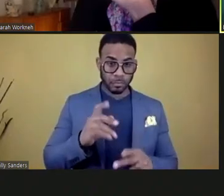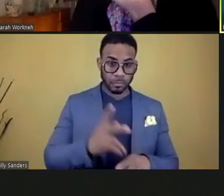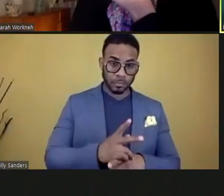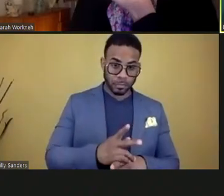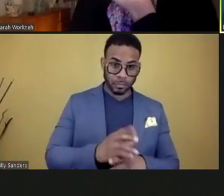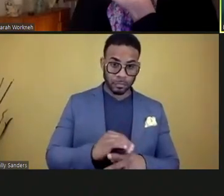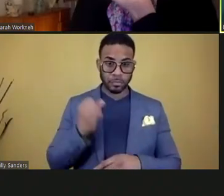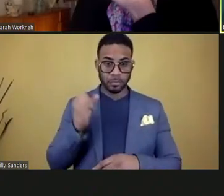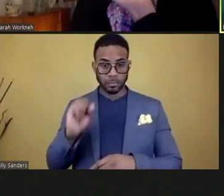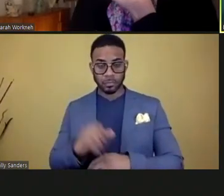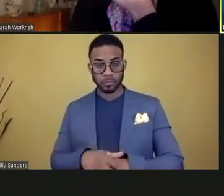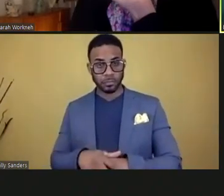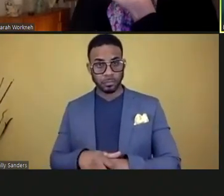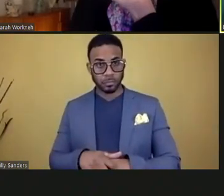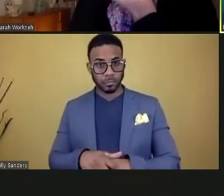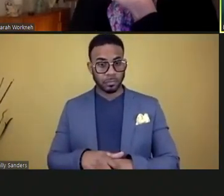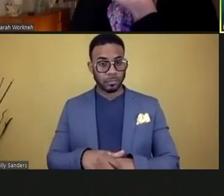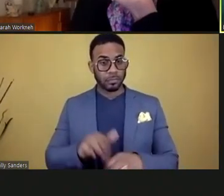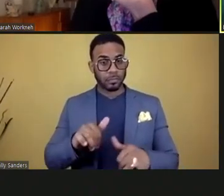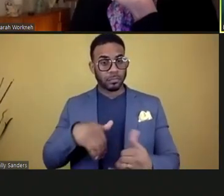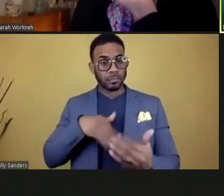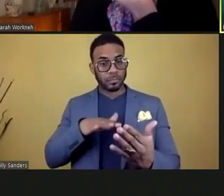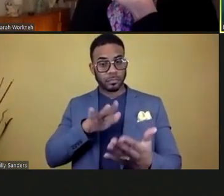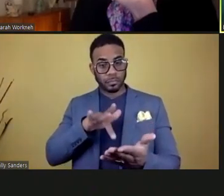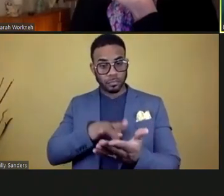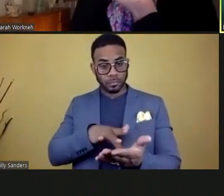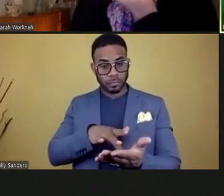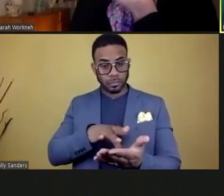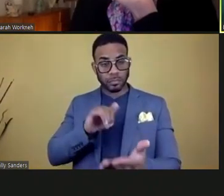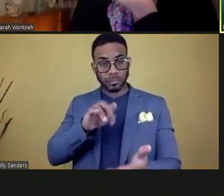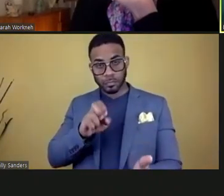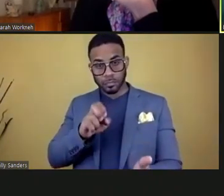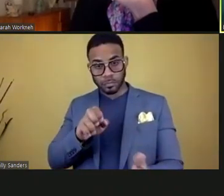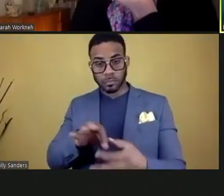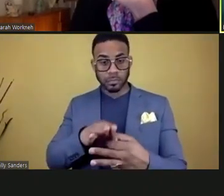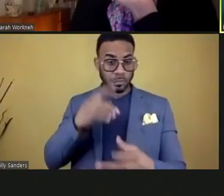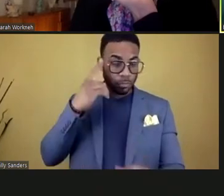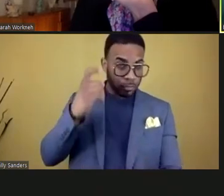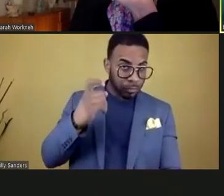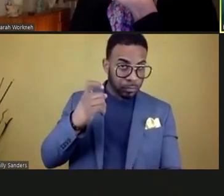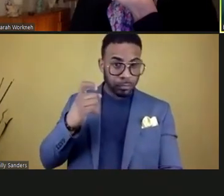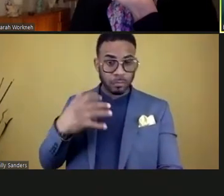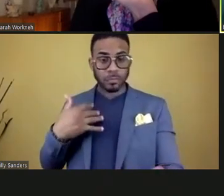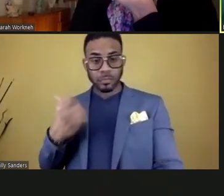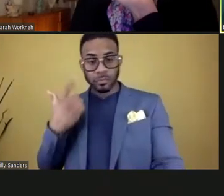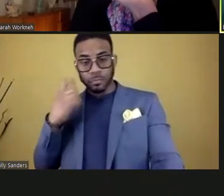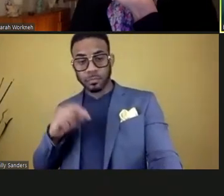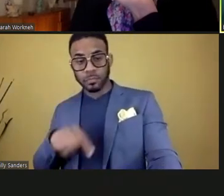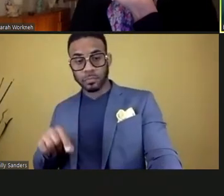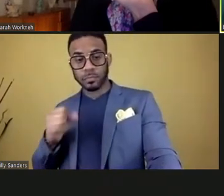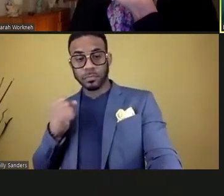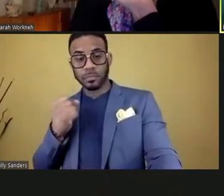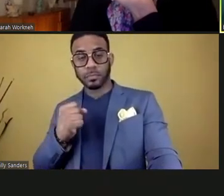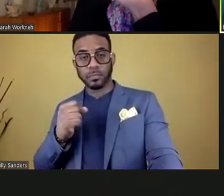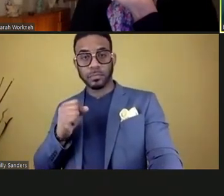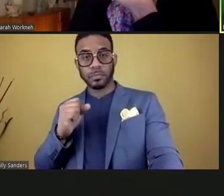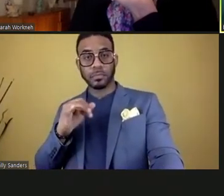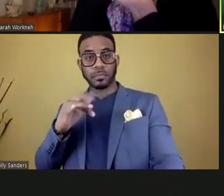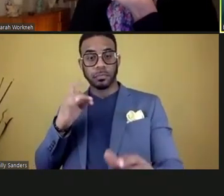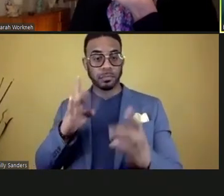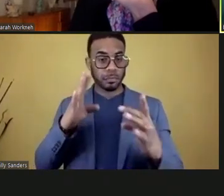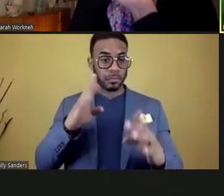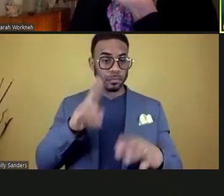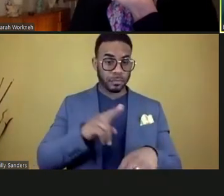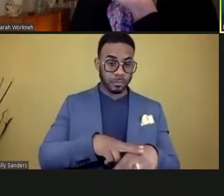and refusal. This approach centralizes care, collective dreaming, and healing for those impacted by violent and